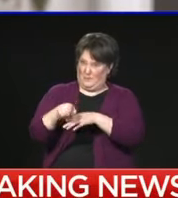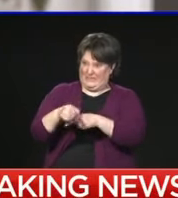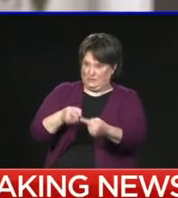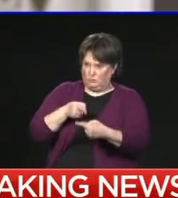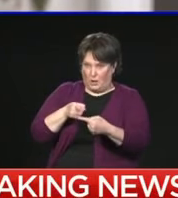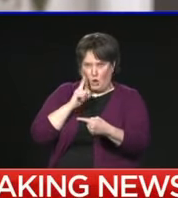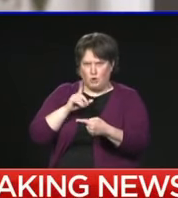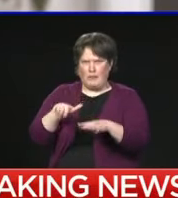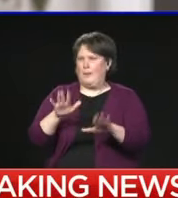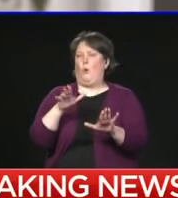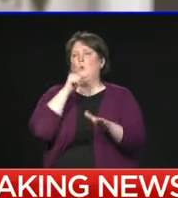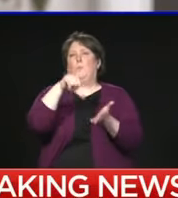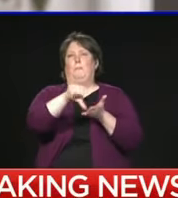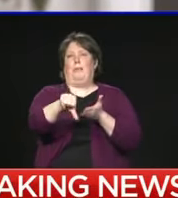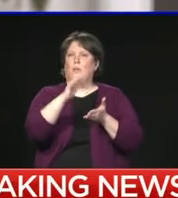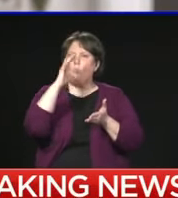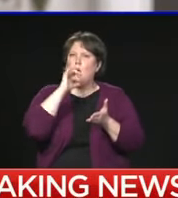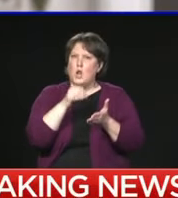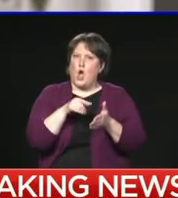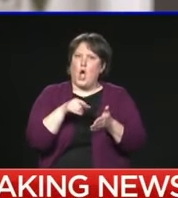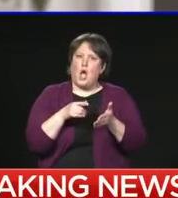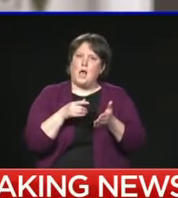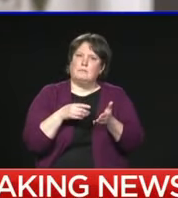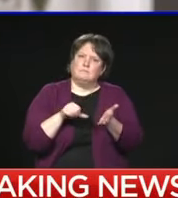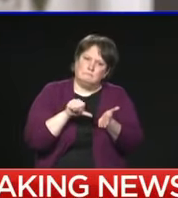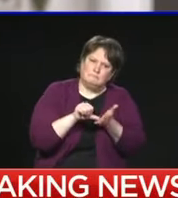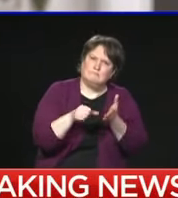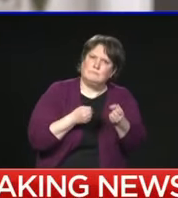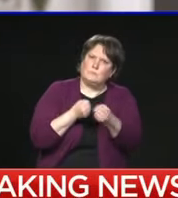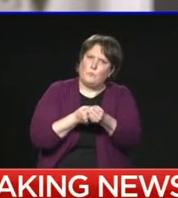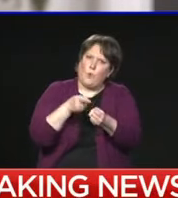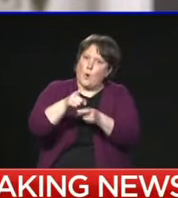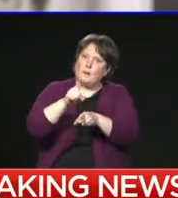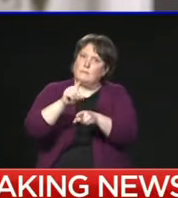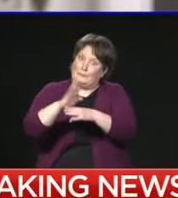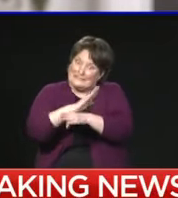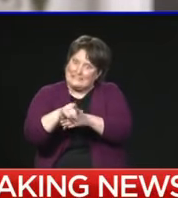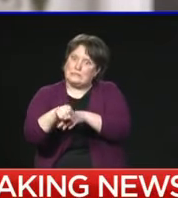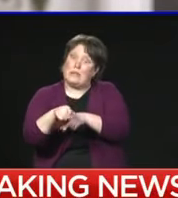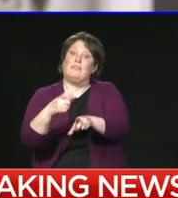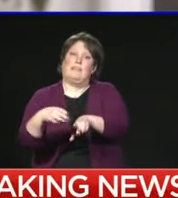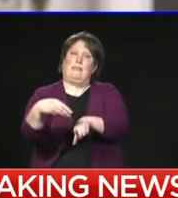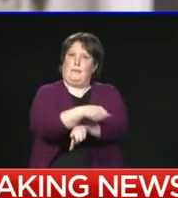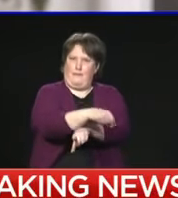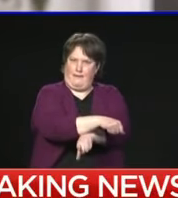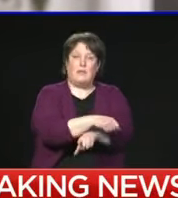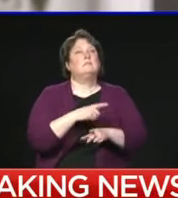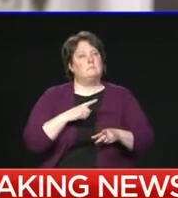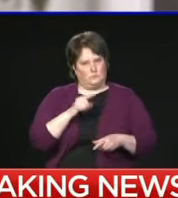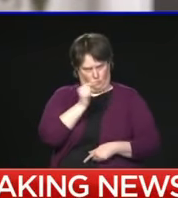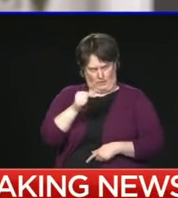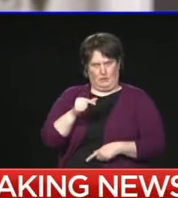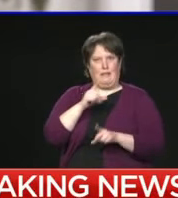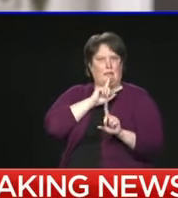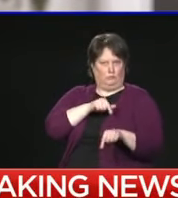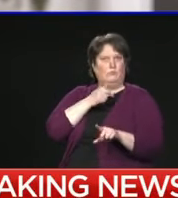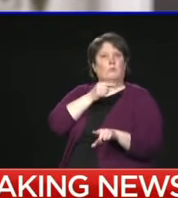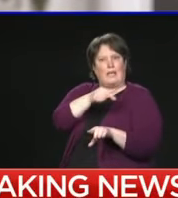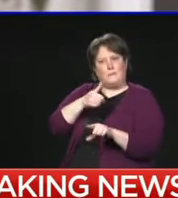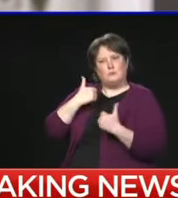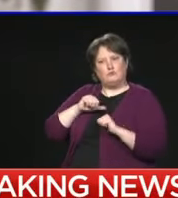why not go with the higher wage subsidy? We are absolutely looking at more direct help for businesses. We recognize